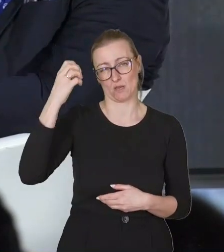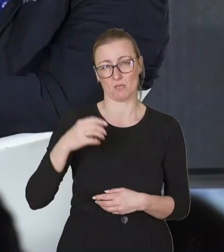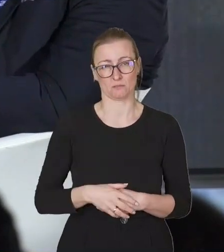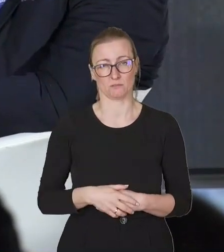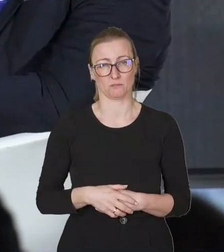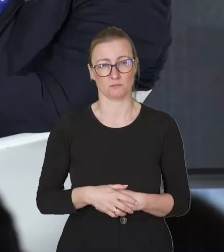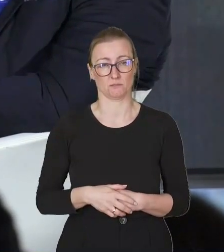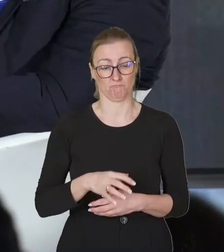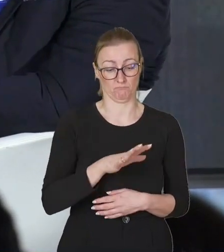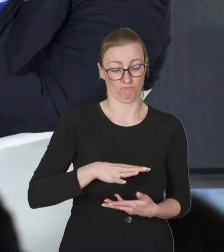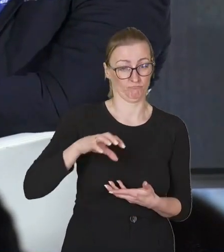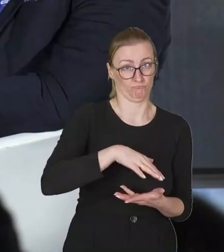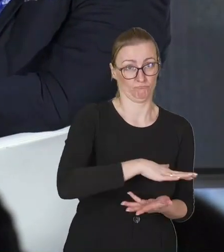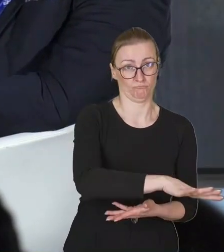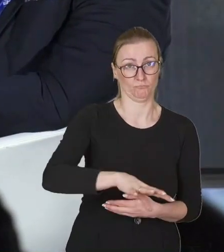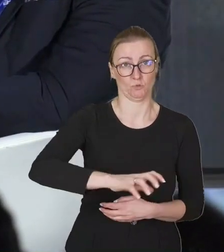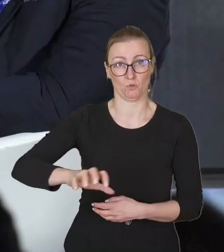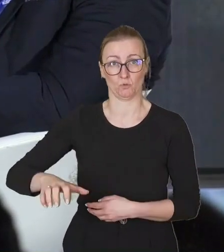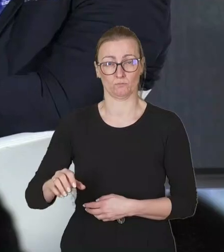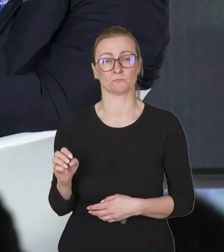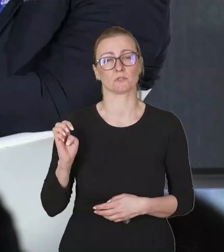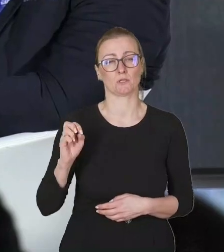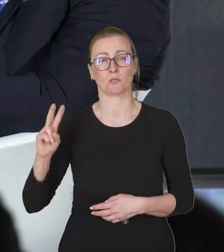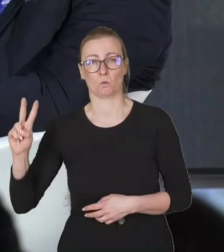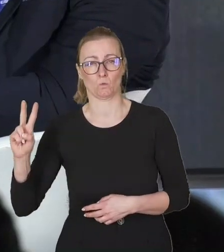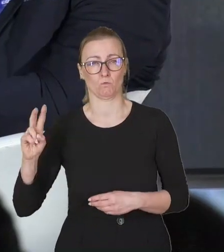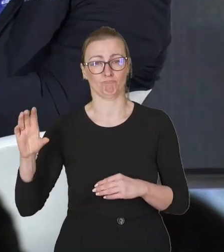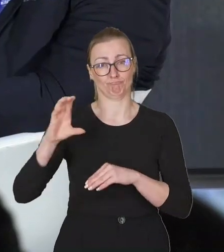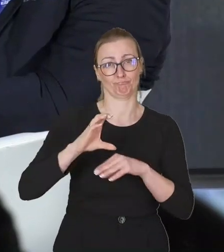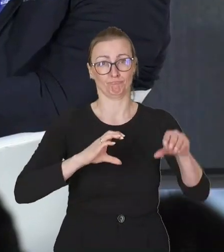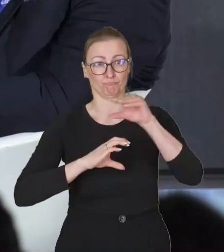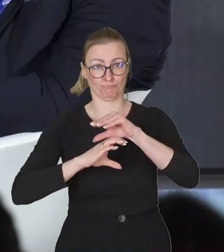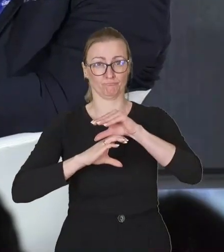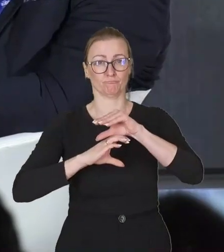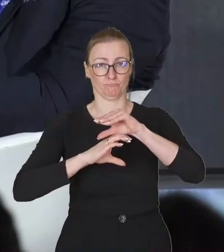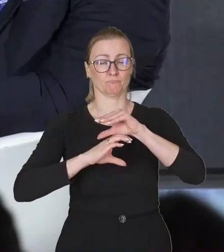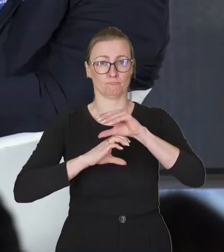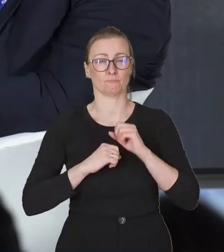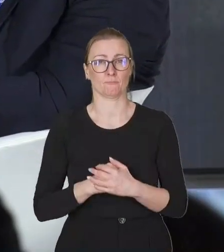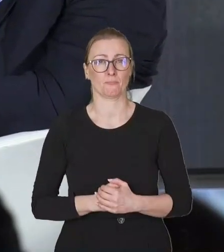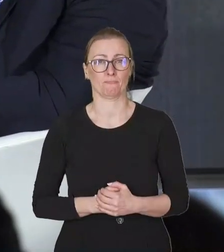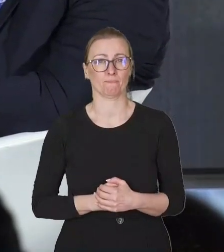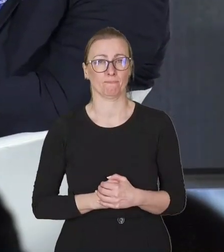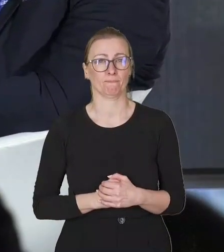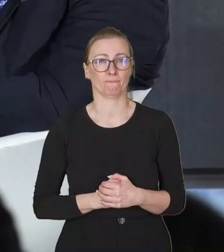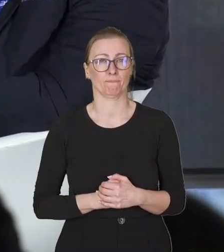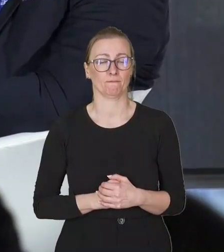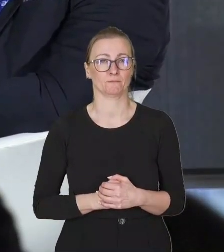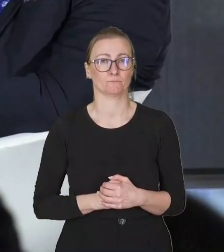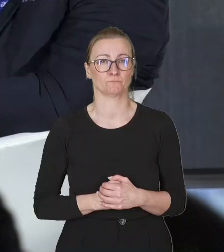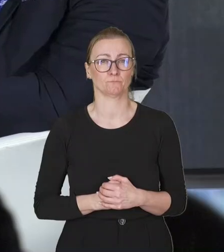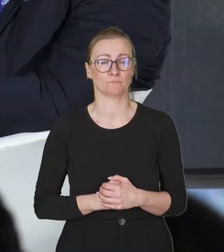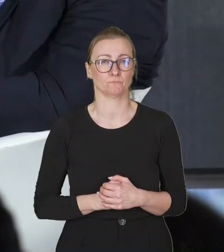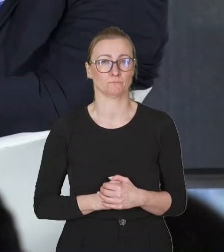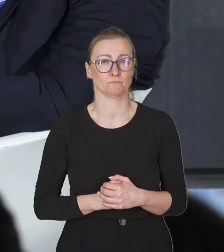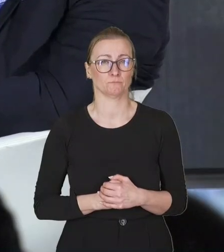national. This decision-making influence of the regional authorities on that money that more or less cover